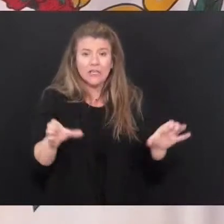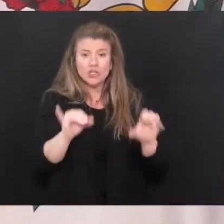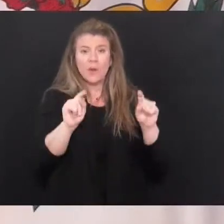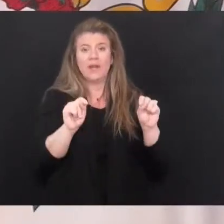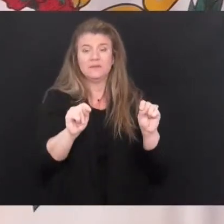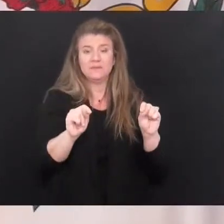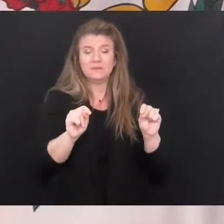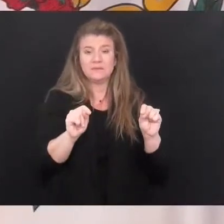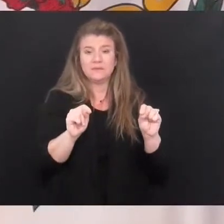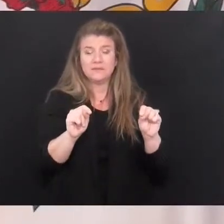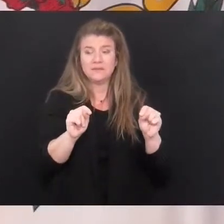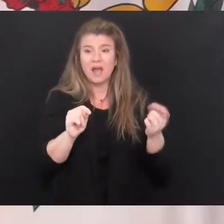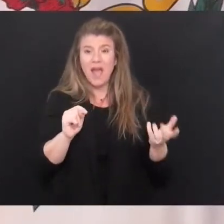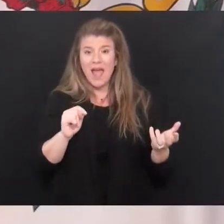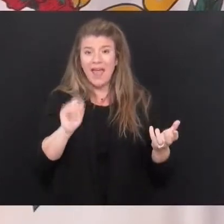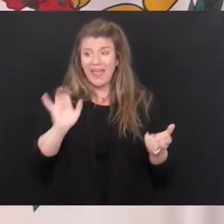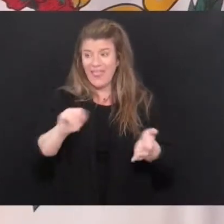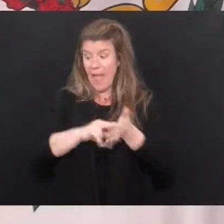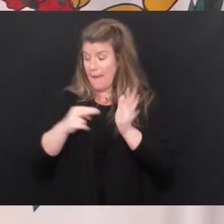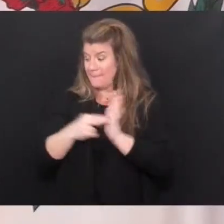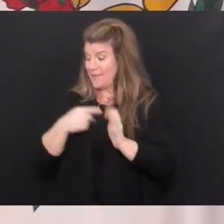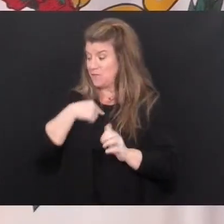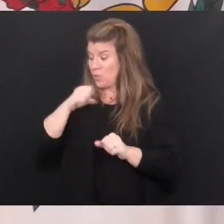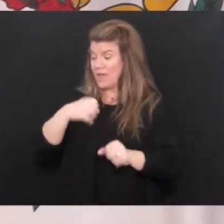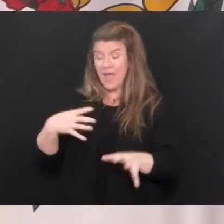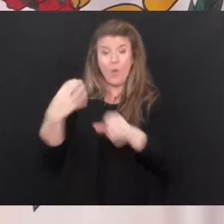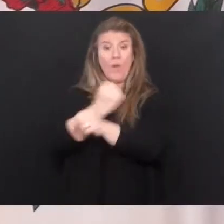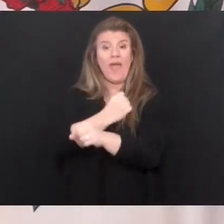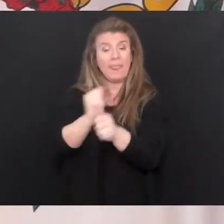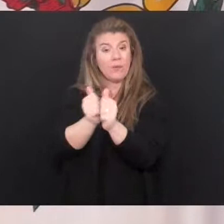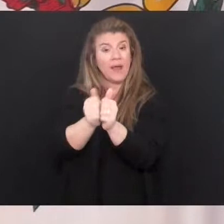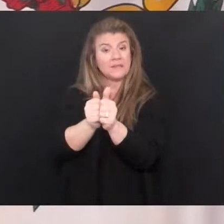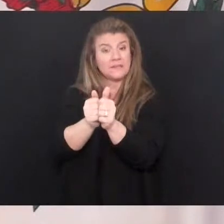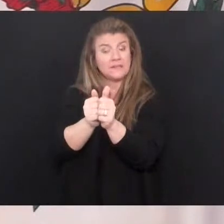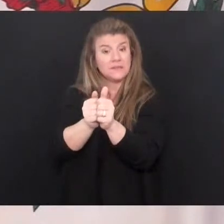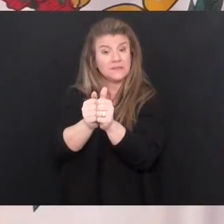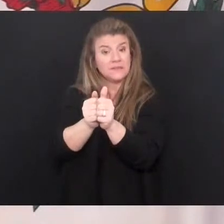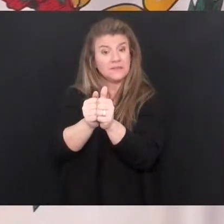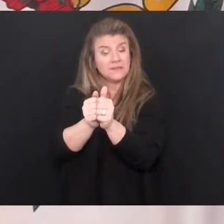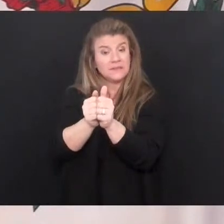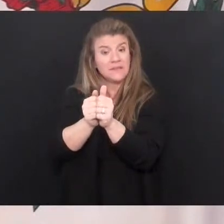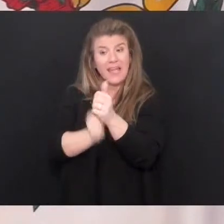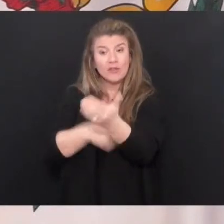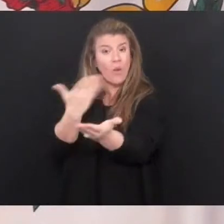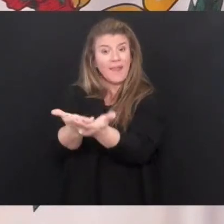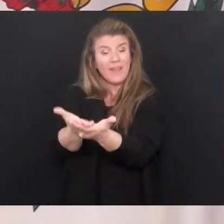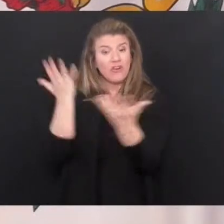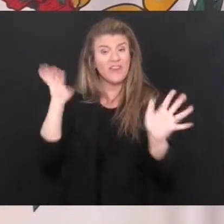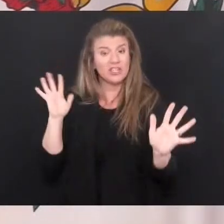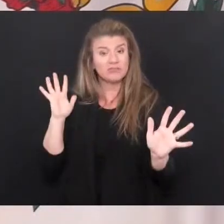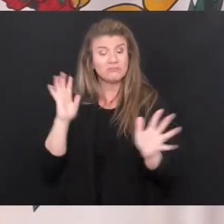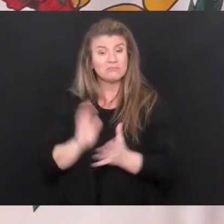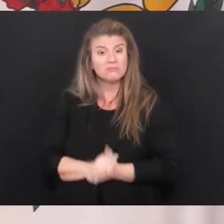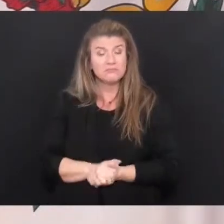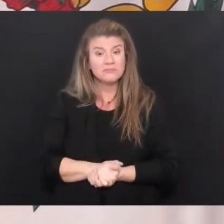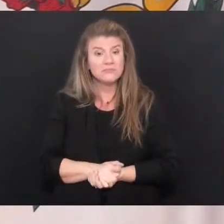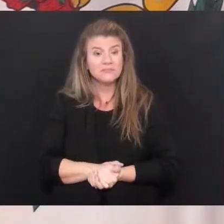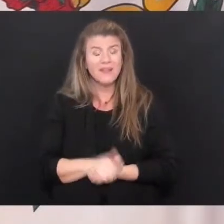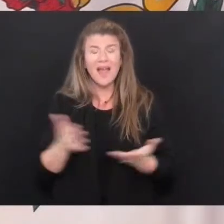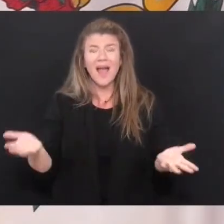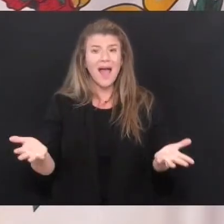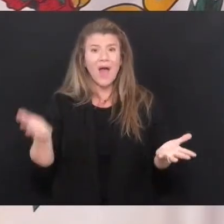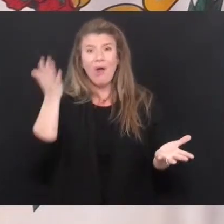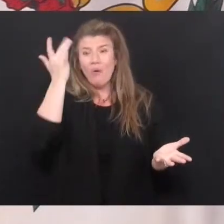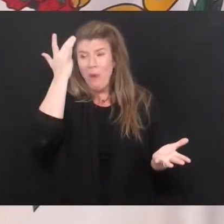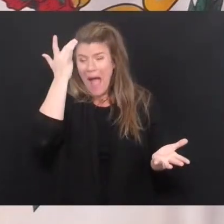are we not winning the race when the race is right in front of us to win? Why in the